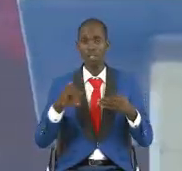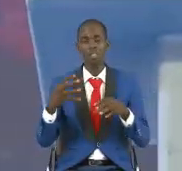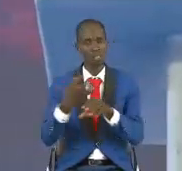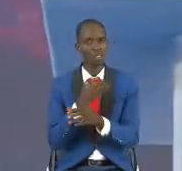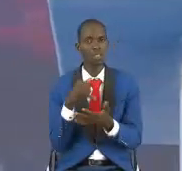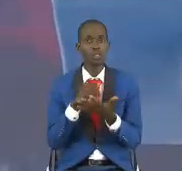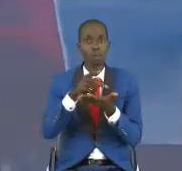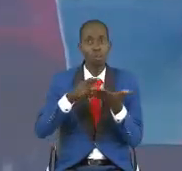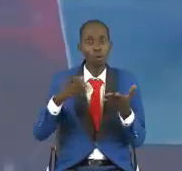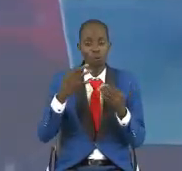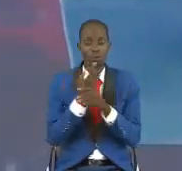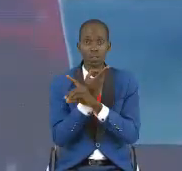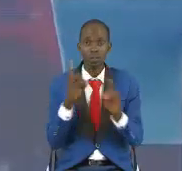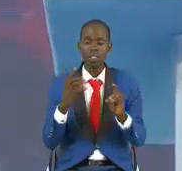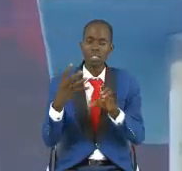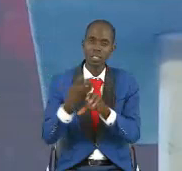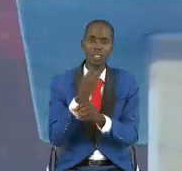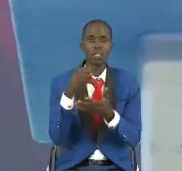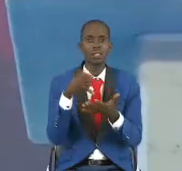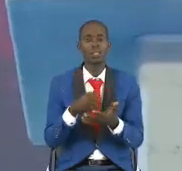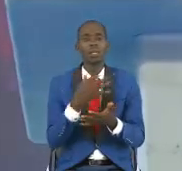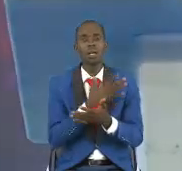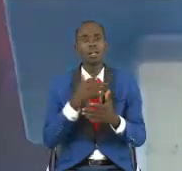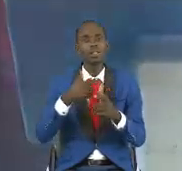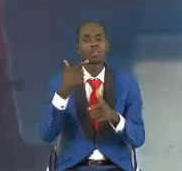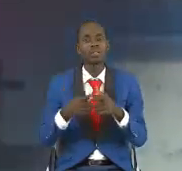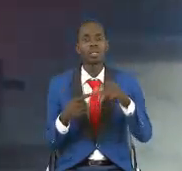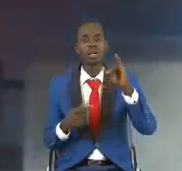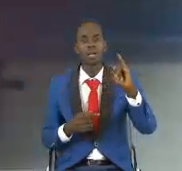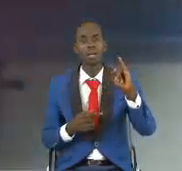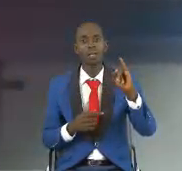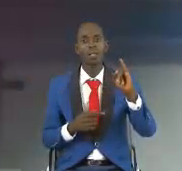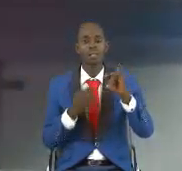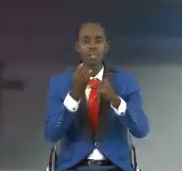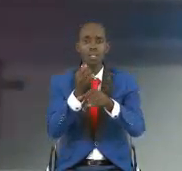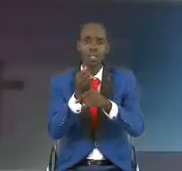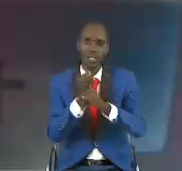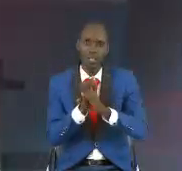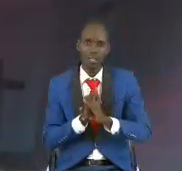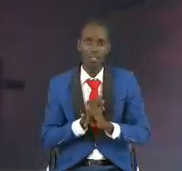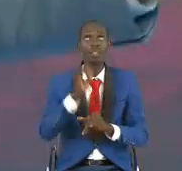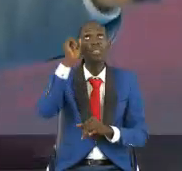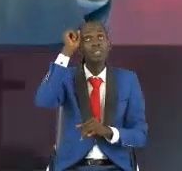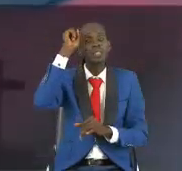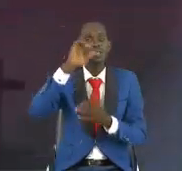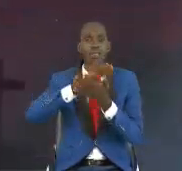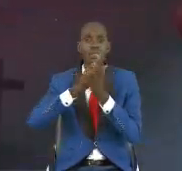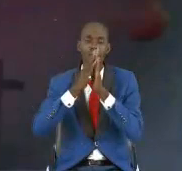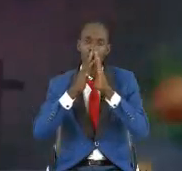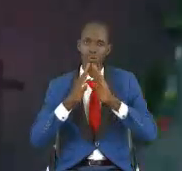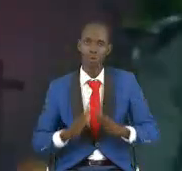of deliverance, take it. And then I inherit his peace. There's no peace, says